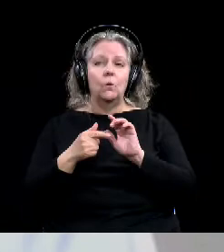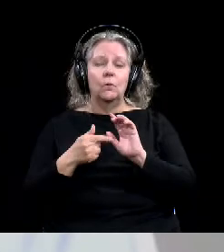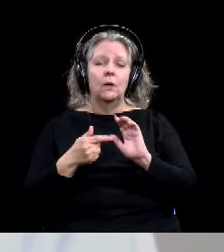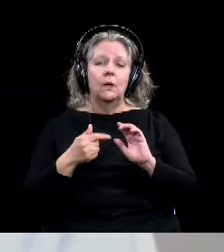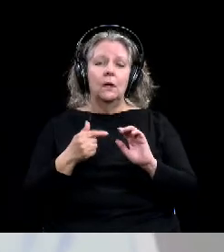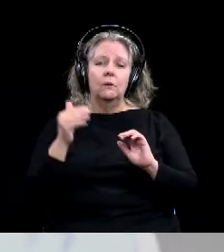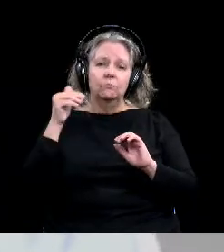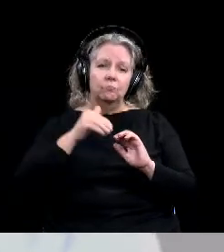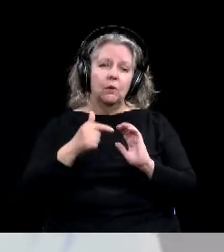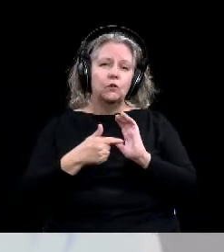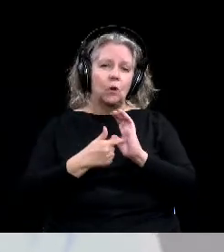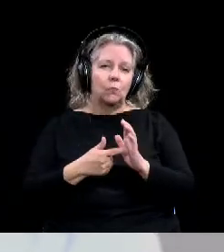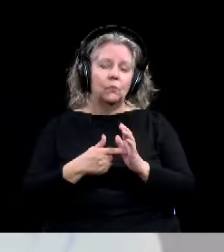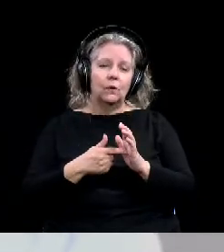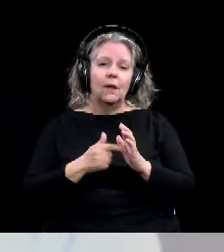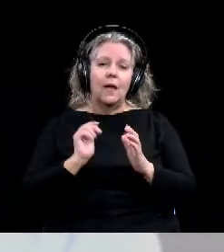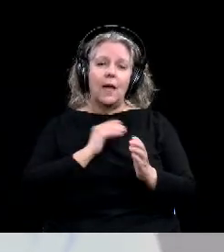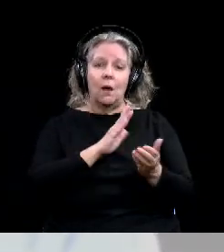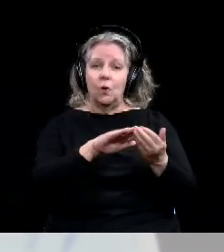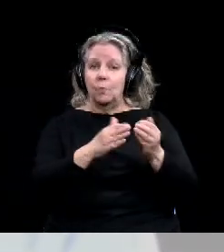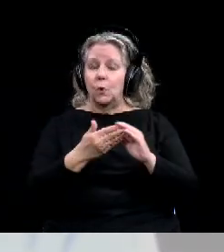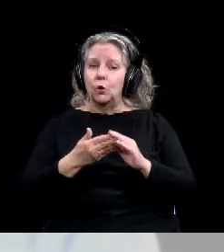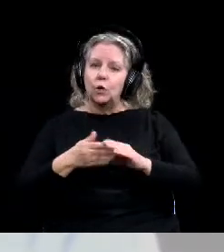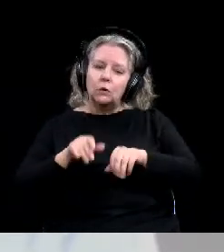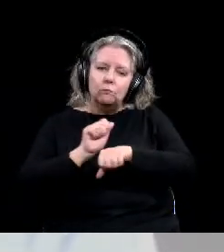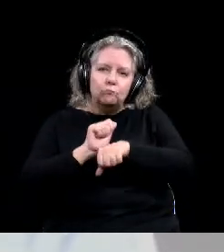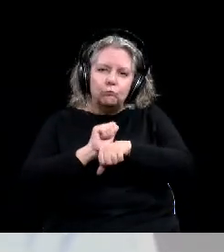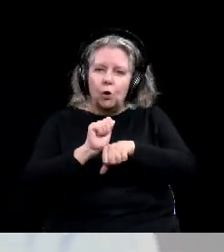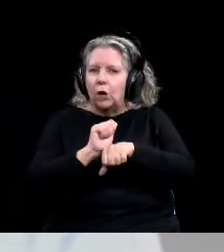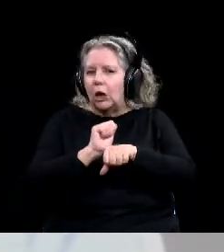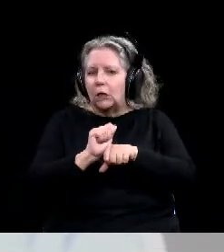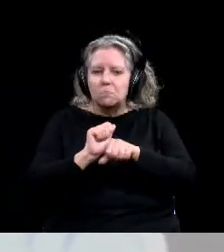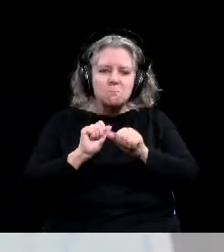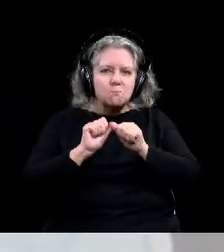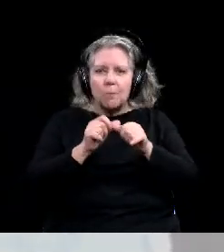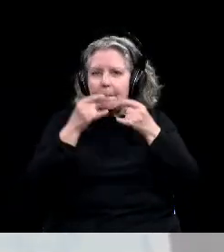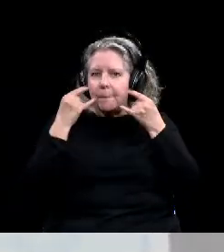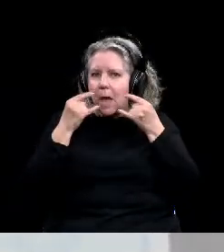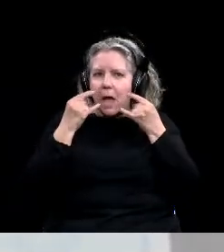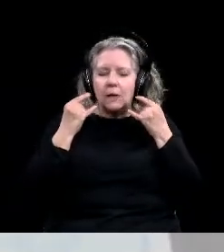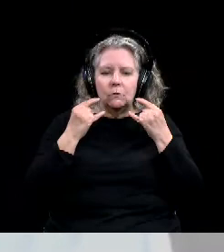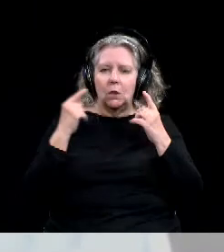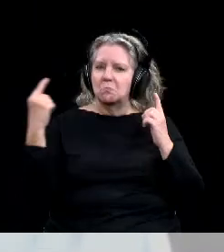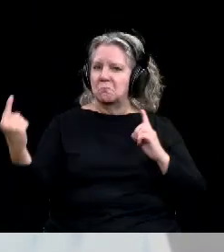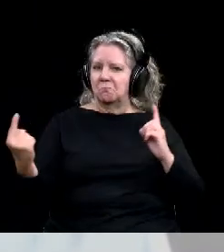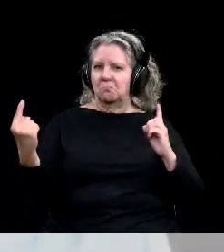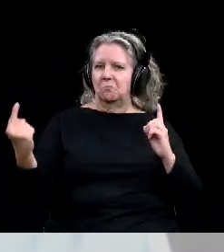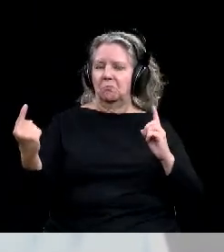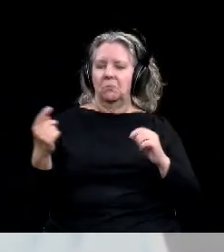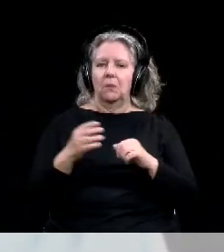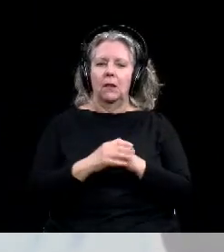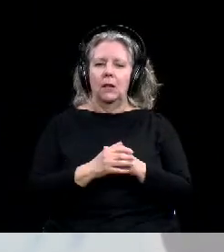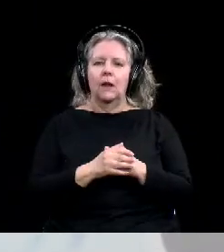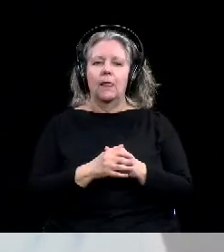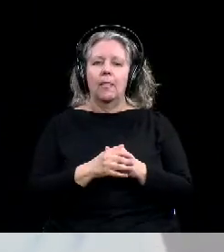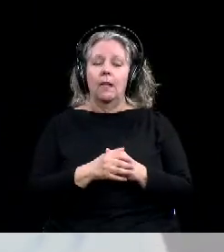stay masked and to keep socially distanced. My suspicion is that as we were